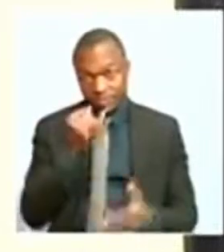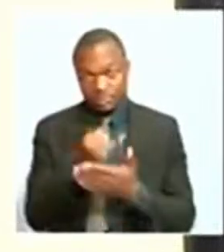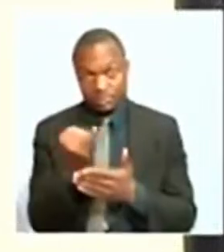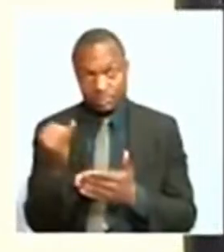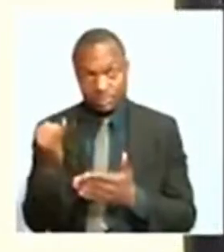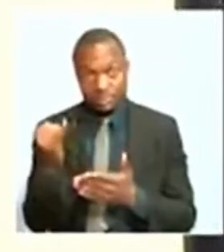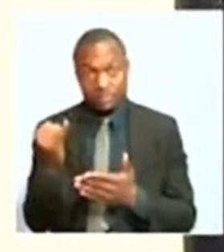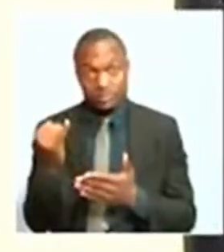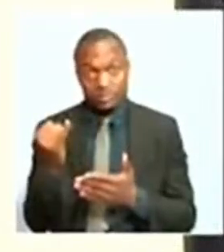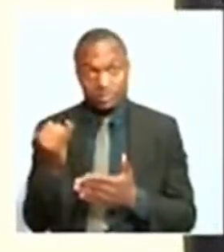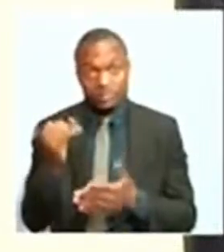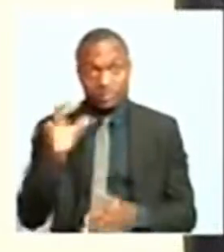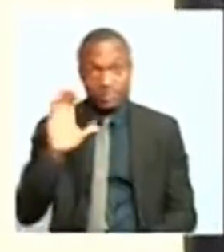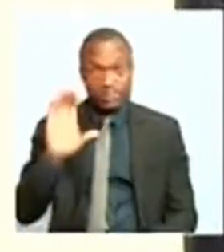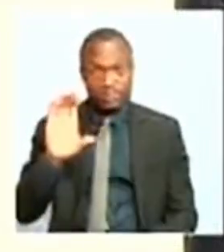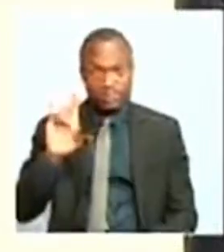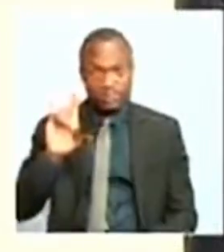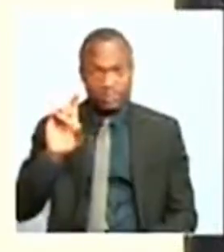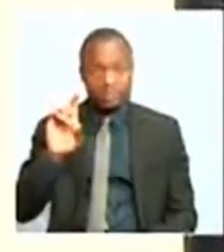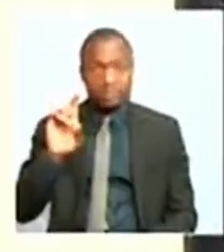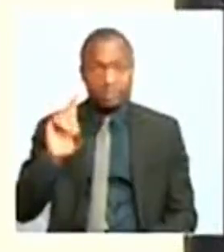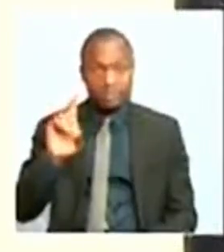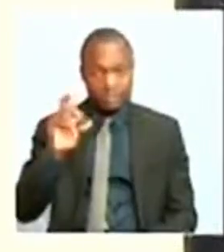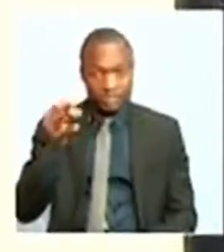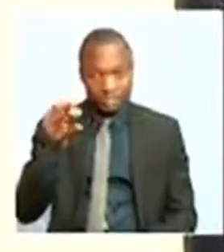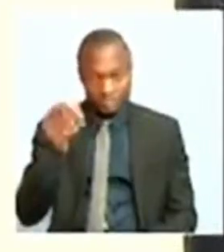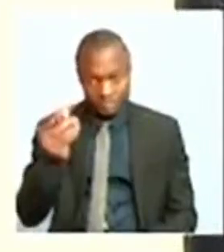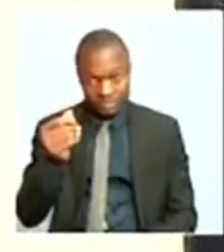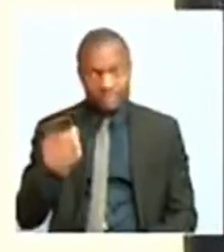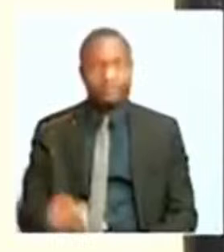the issues of CDF funds.